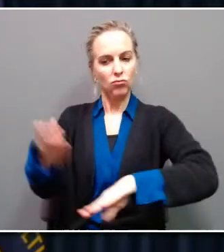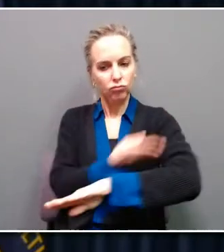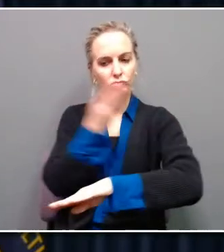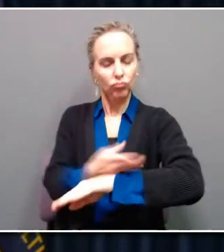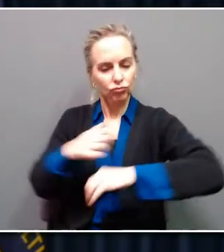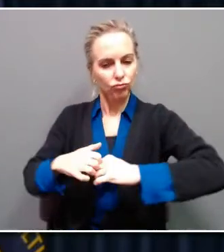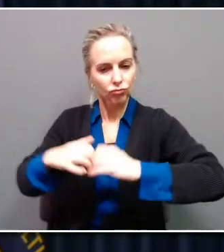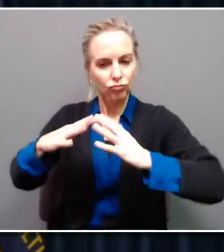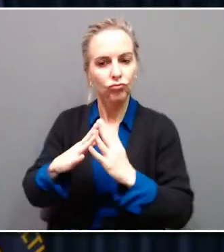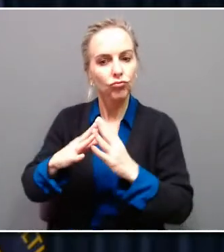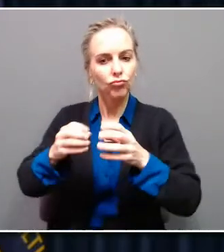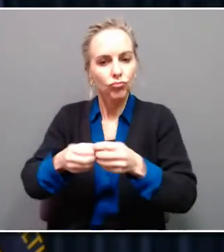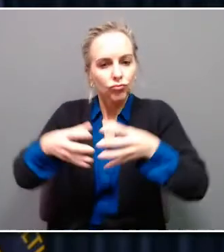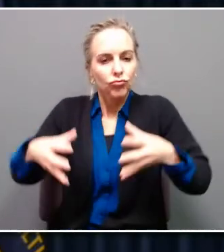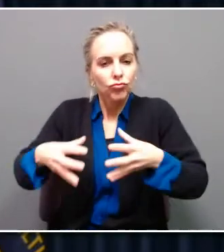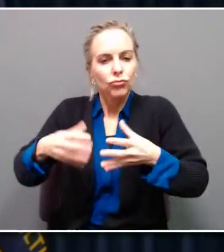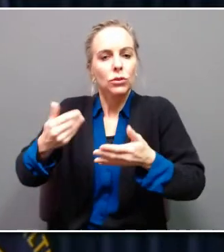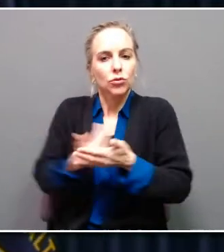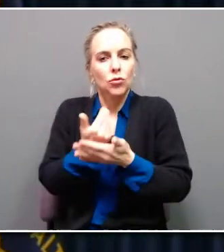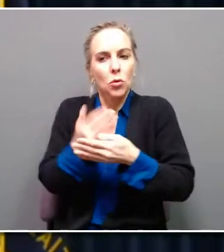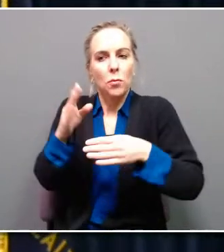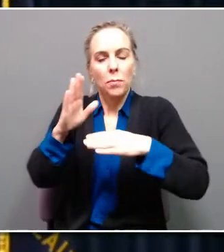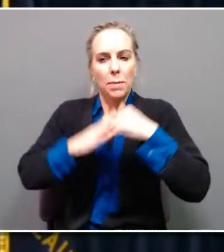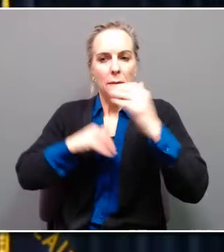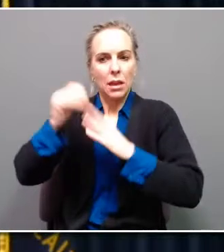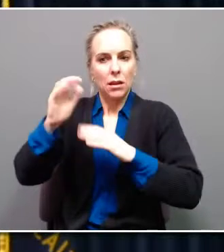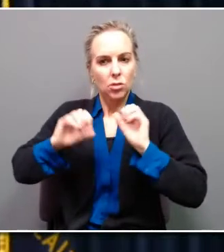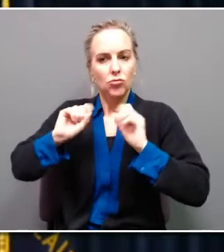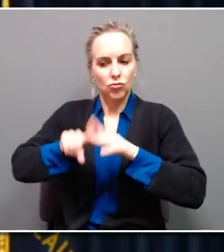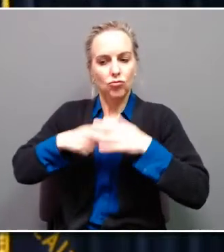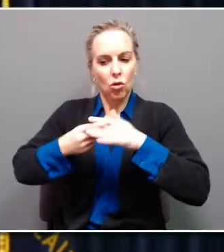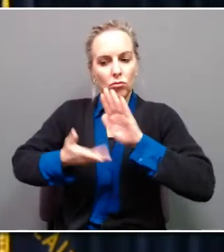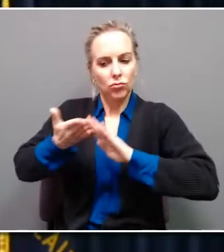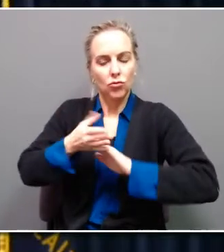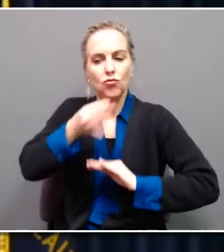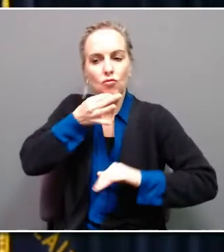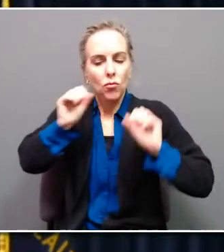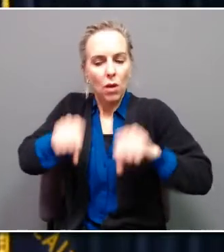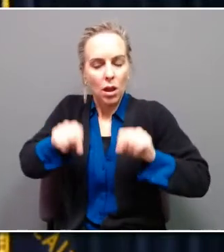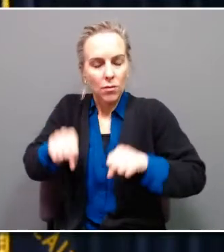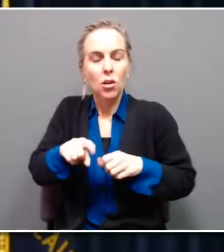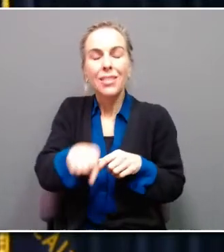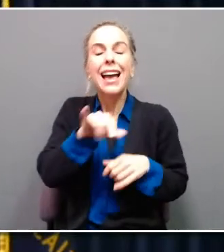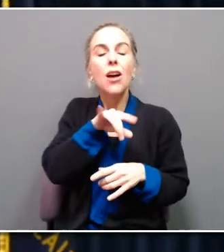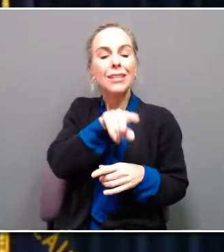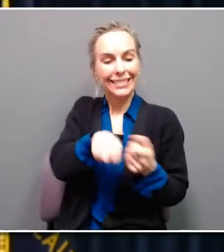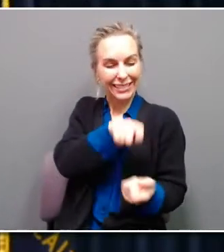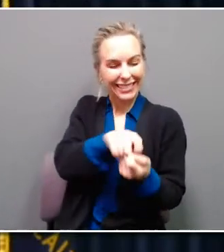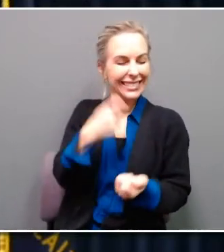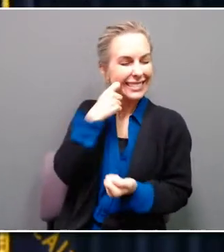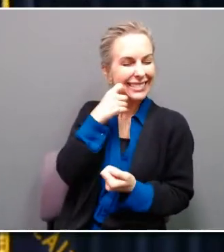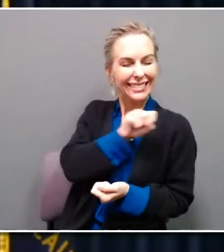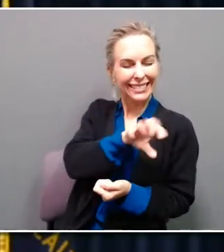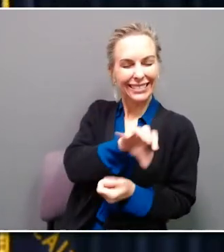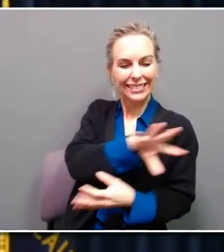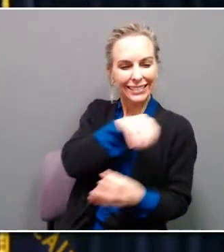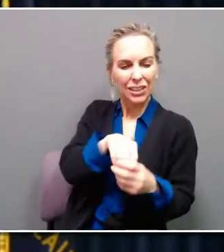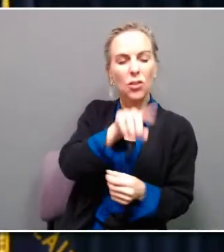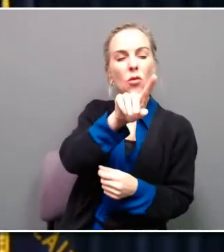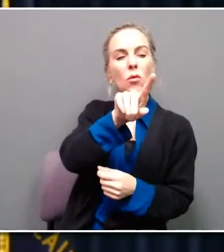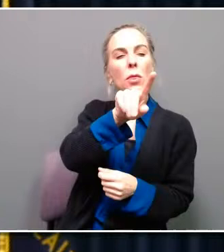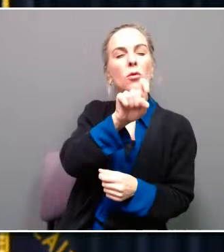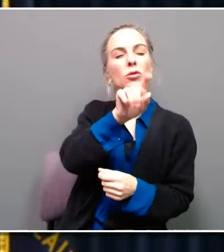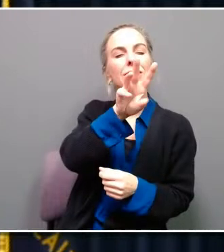into operations as quickly as possible. The site includes a 150,000 square foot graded building pad